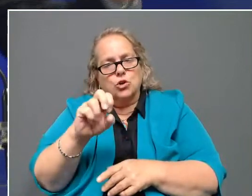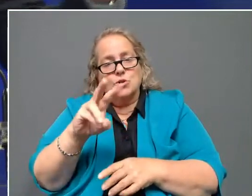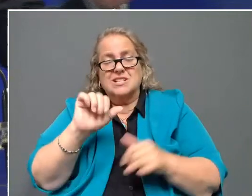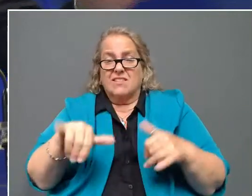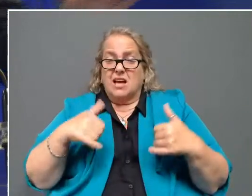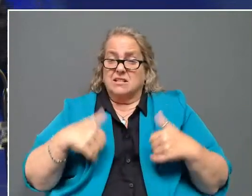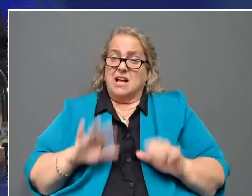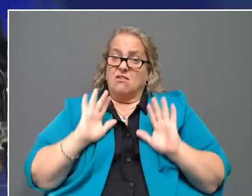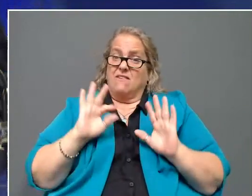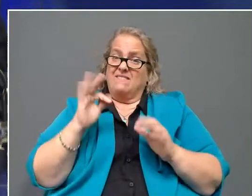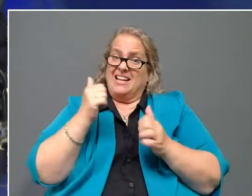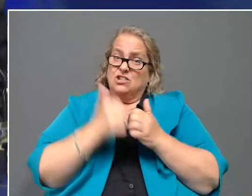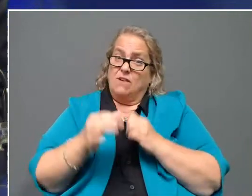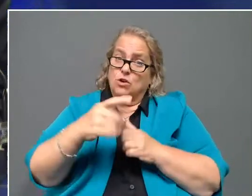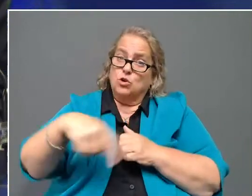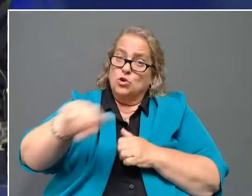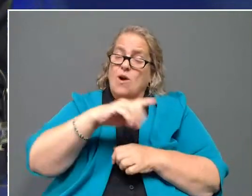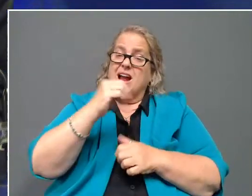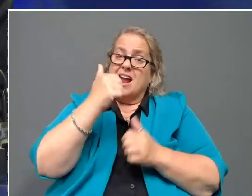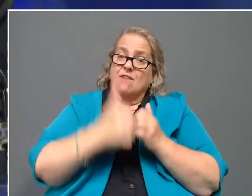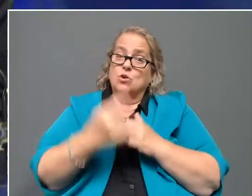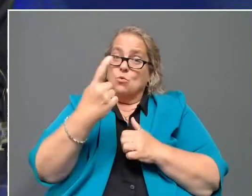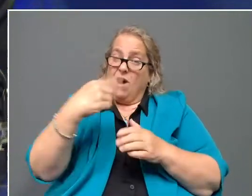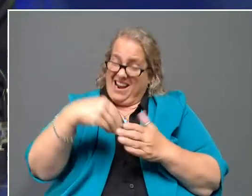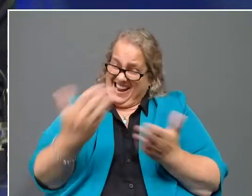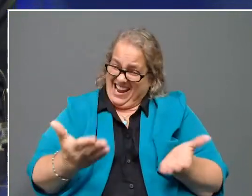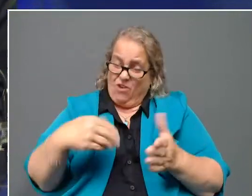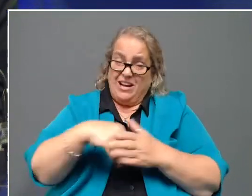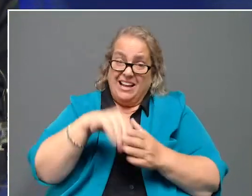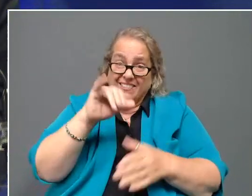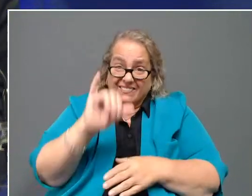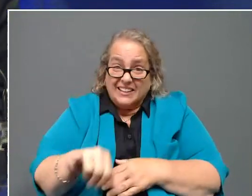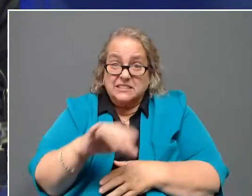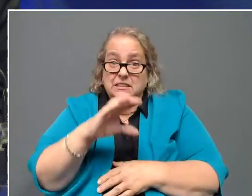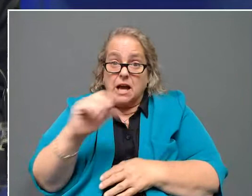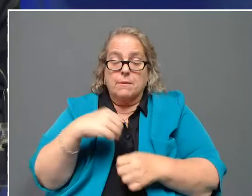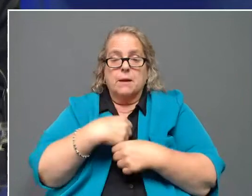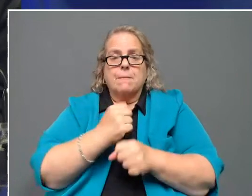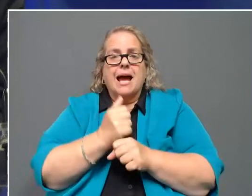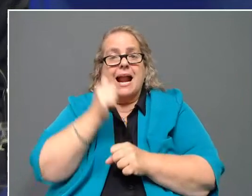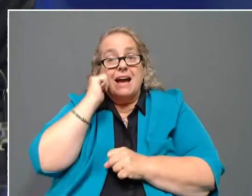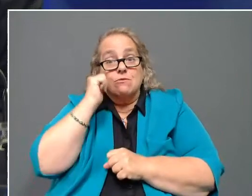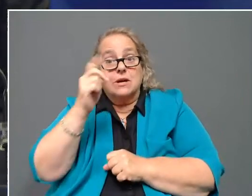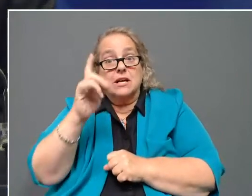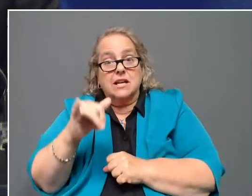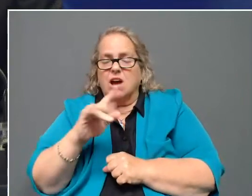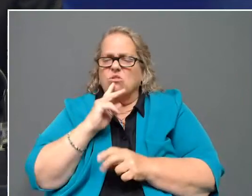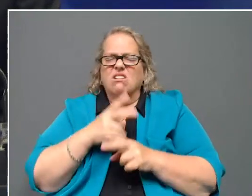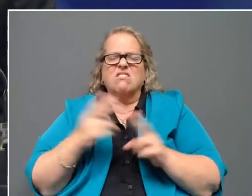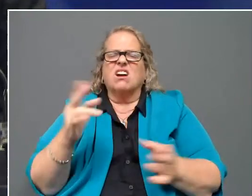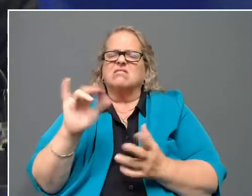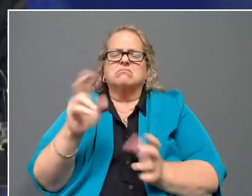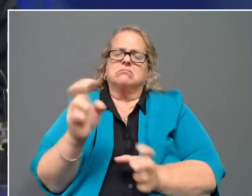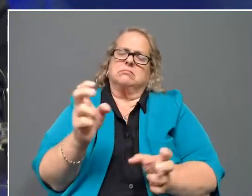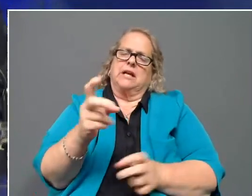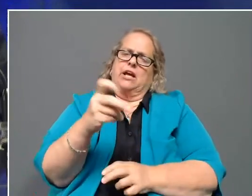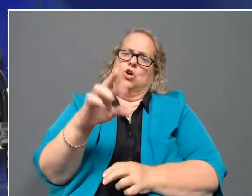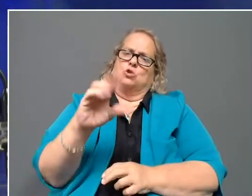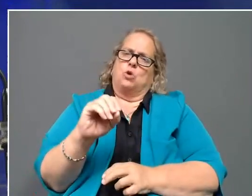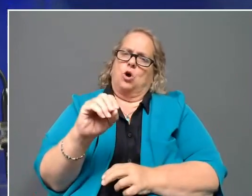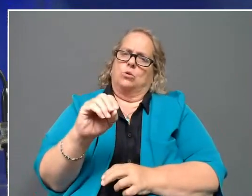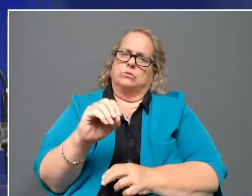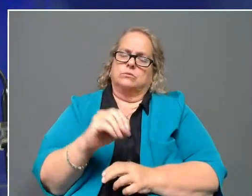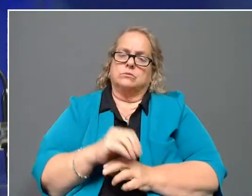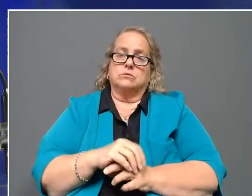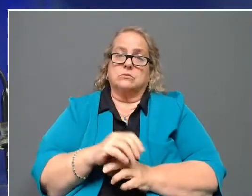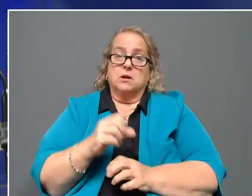and everybody in this facility made every day were heroic. You know, most of us probably never thought that we'd wake up